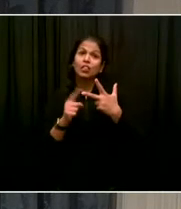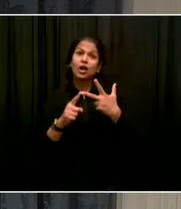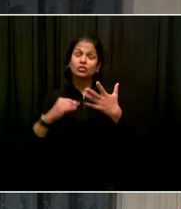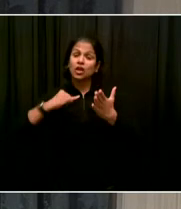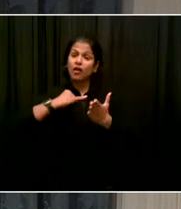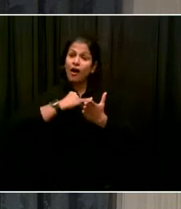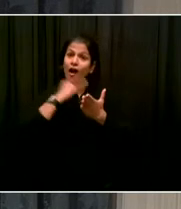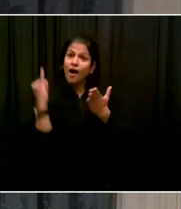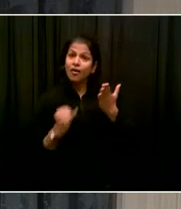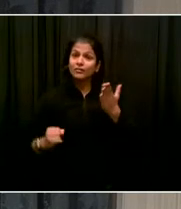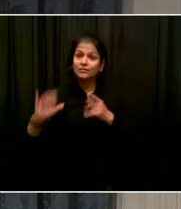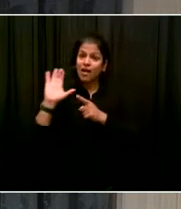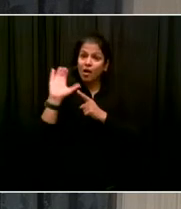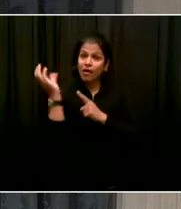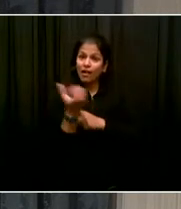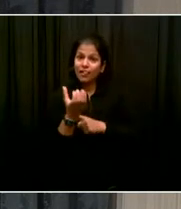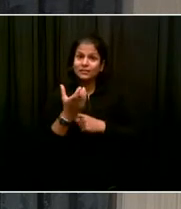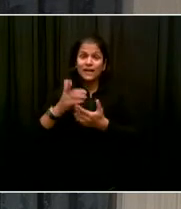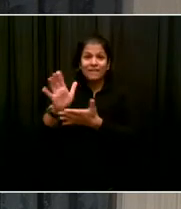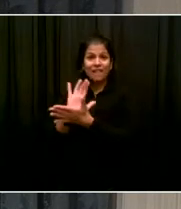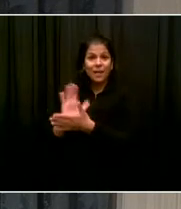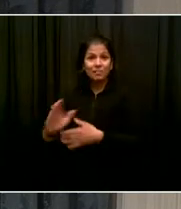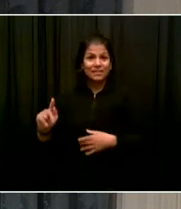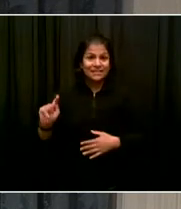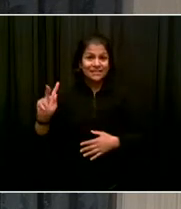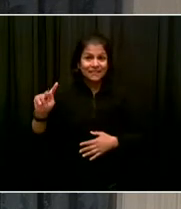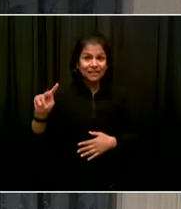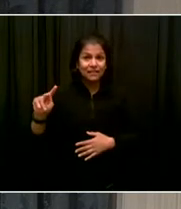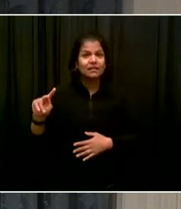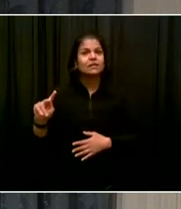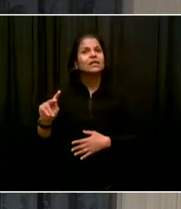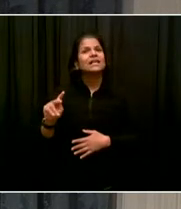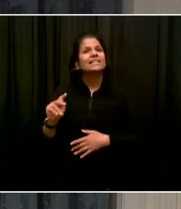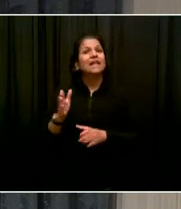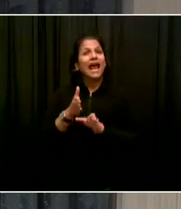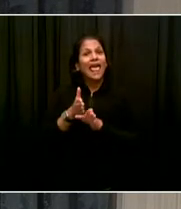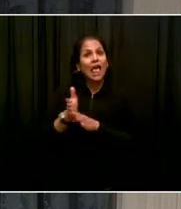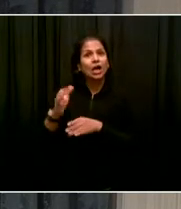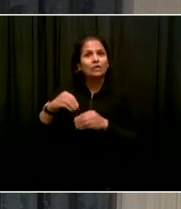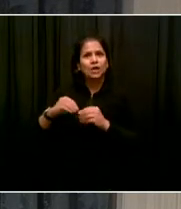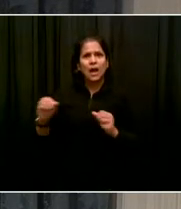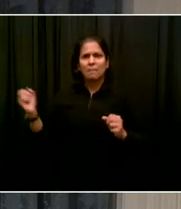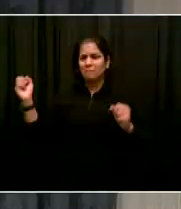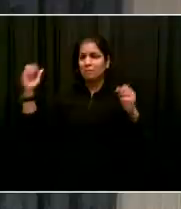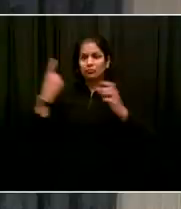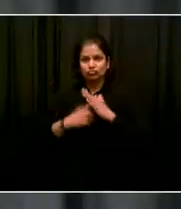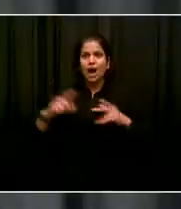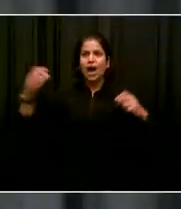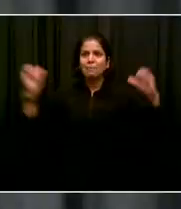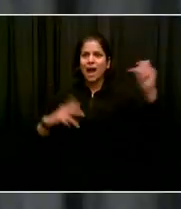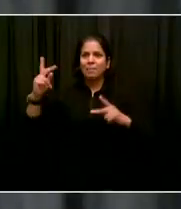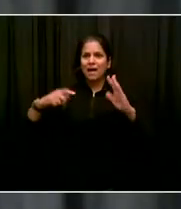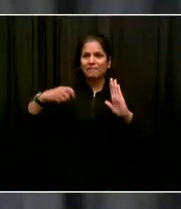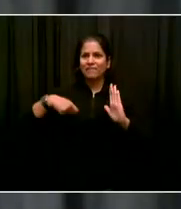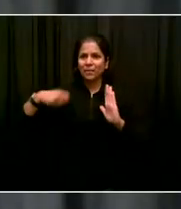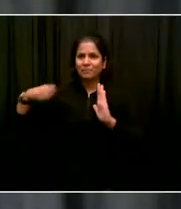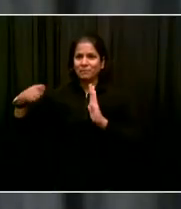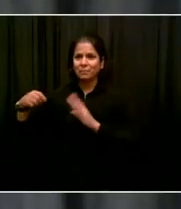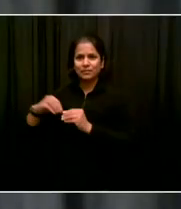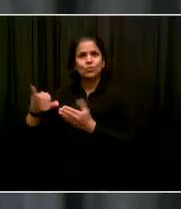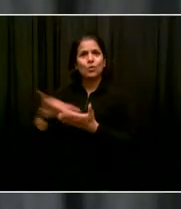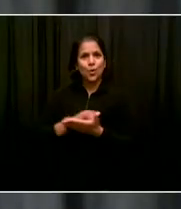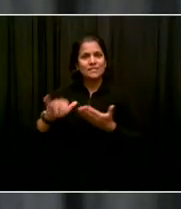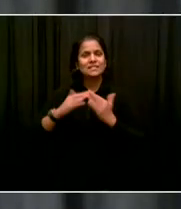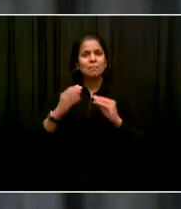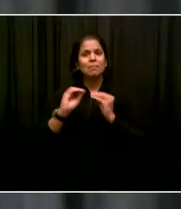they're coming back. Tell me, what do we bring? Why do people keep coming here? Well, let's look, a lot, you know, driving here. I heard